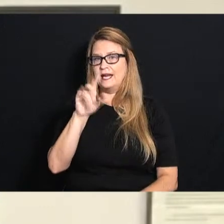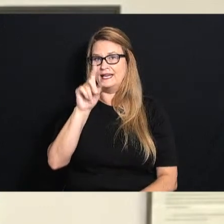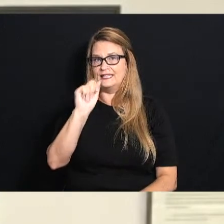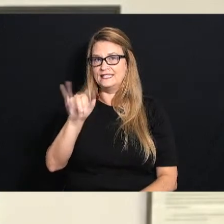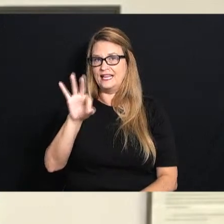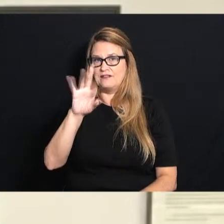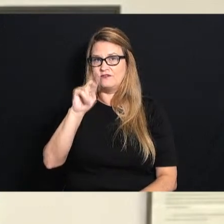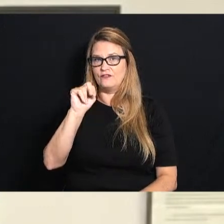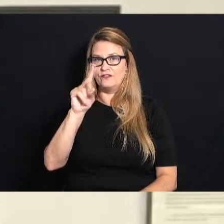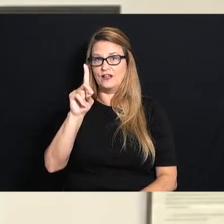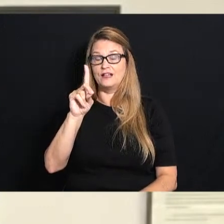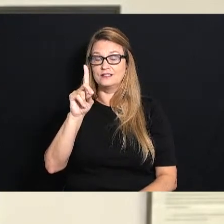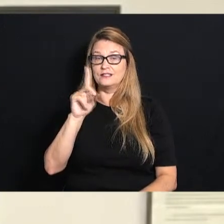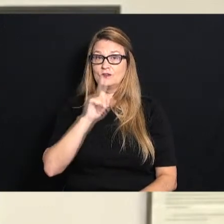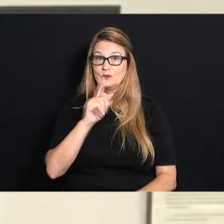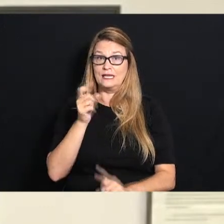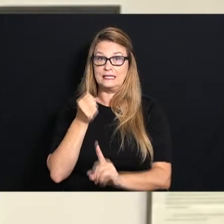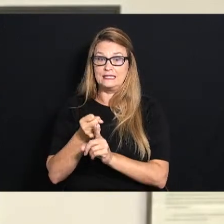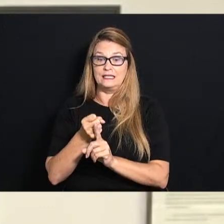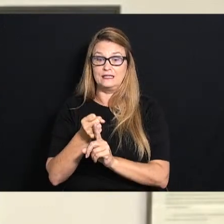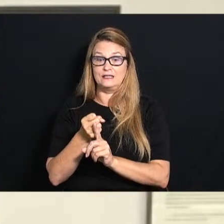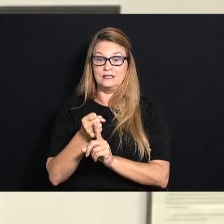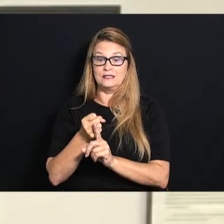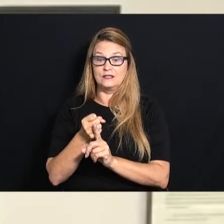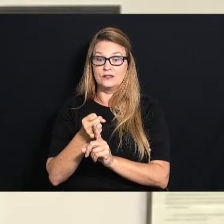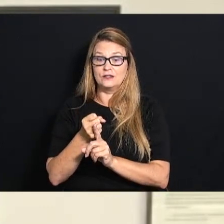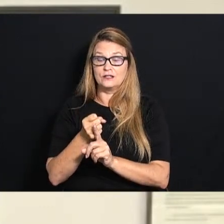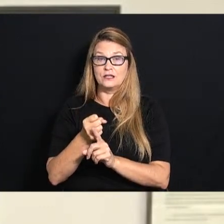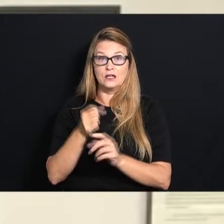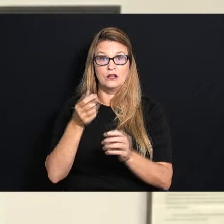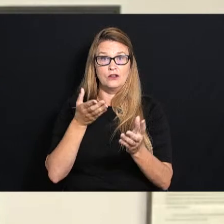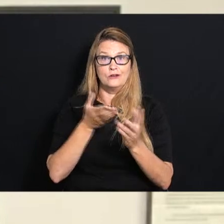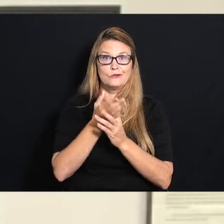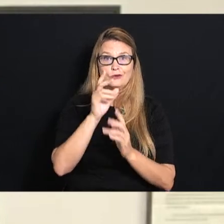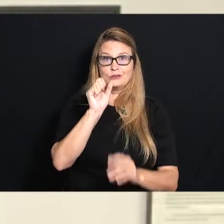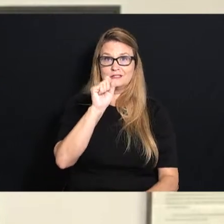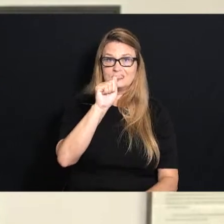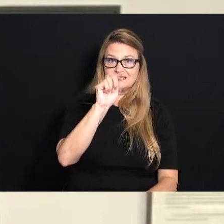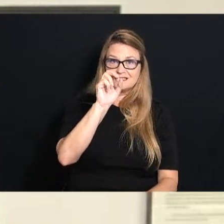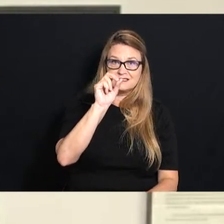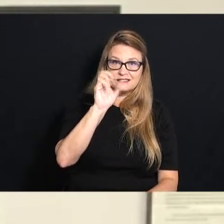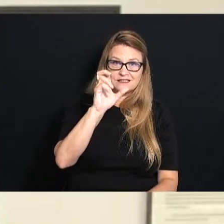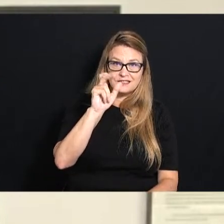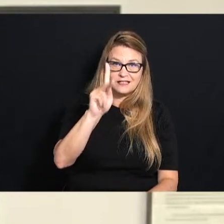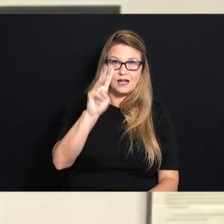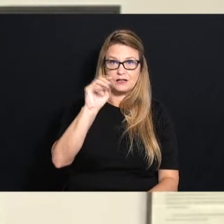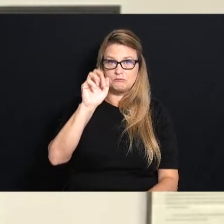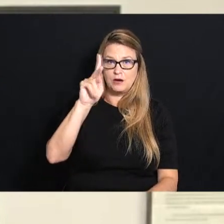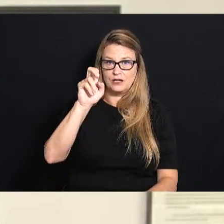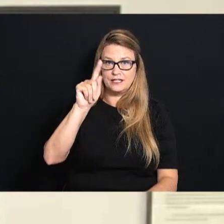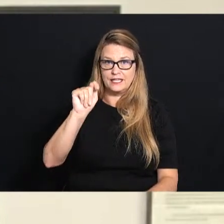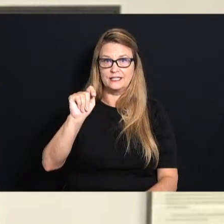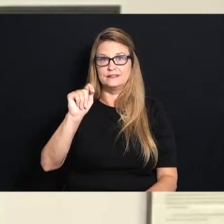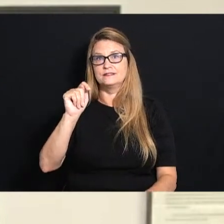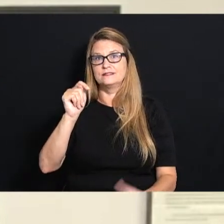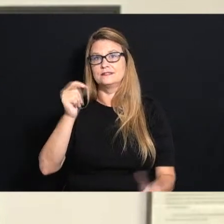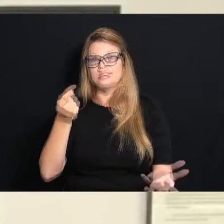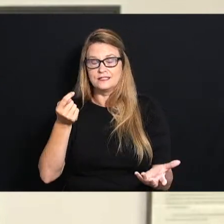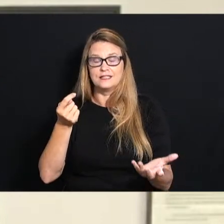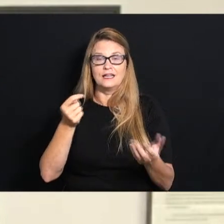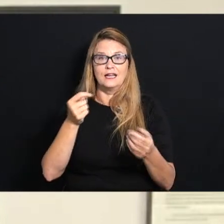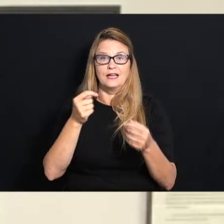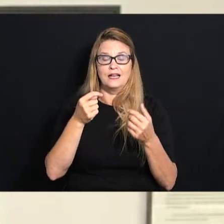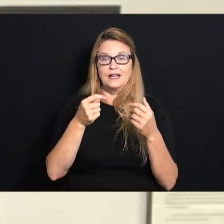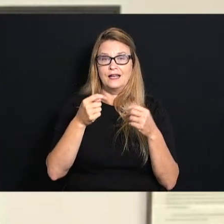little bit of a hit, mostly due to the volatile nature of the stock market, inflation, recession fears, things of that